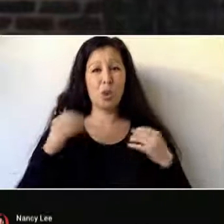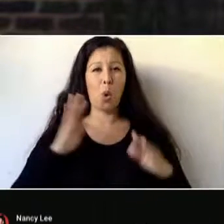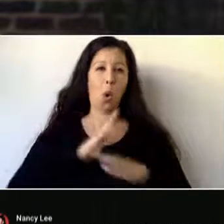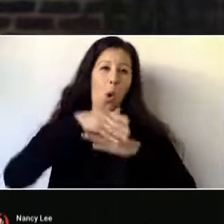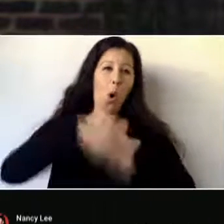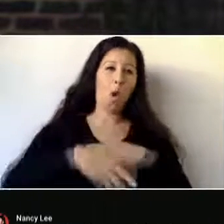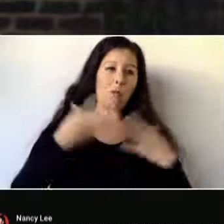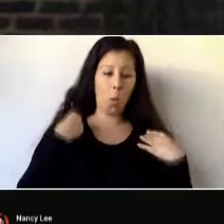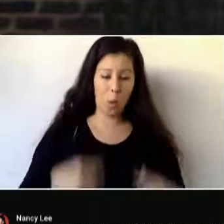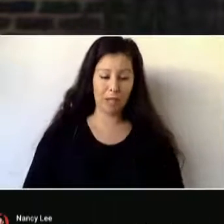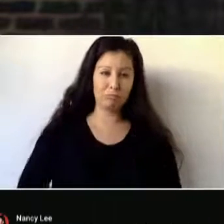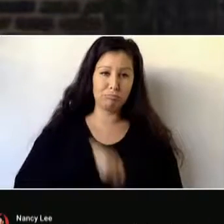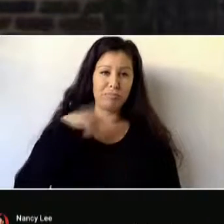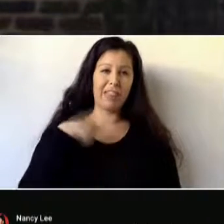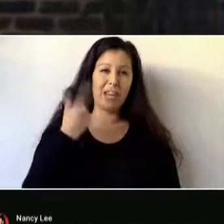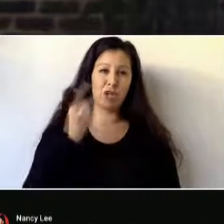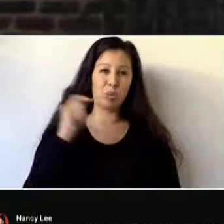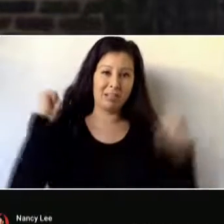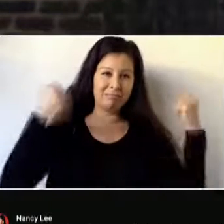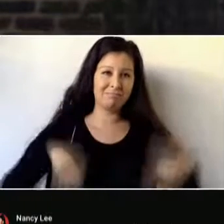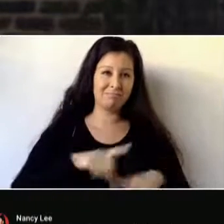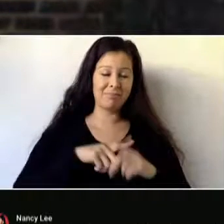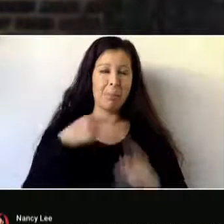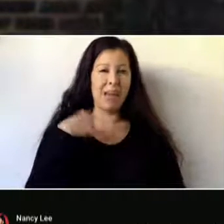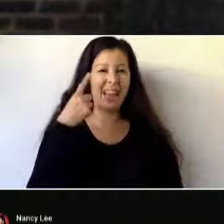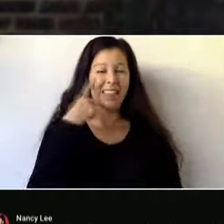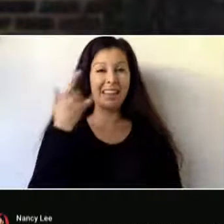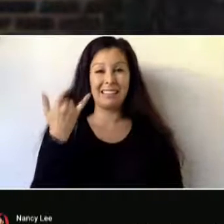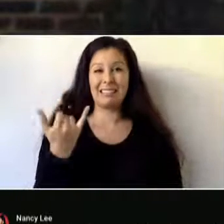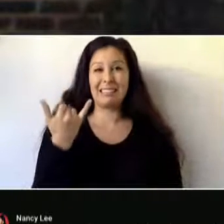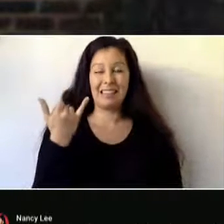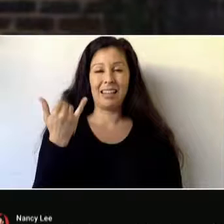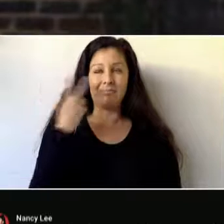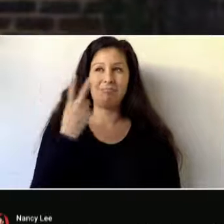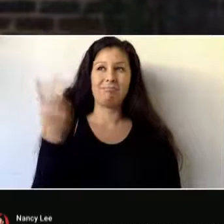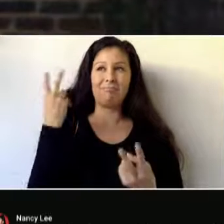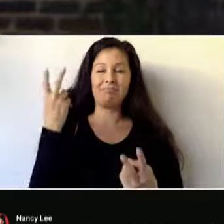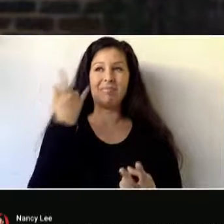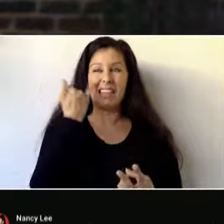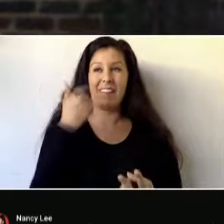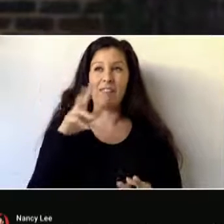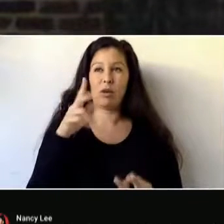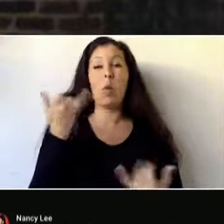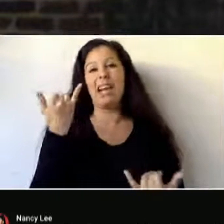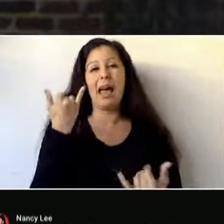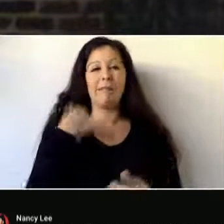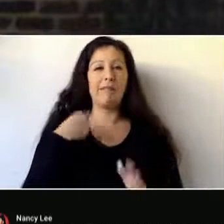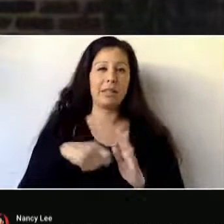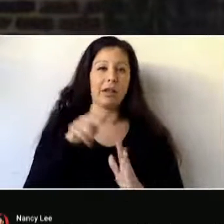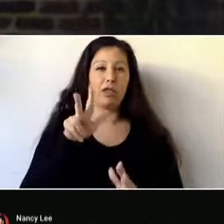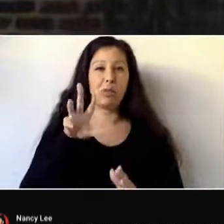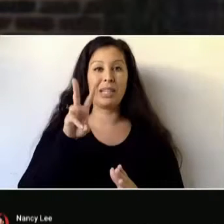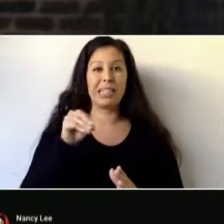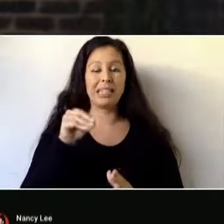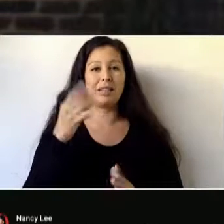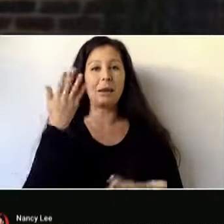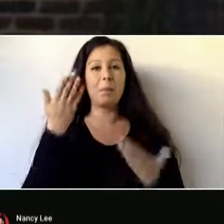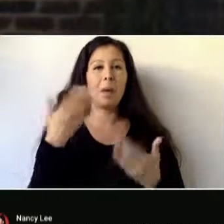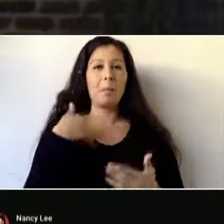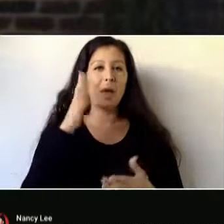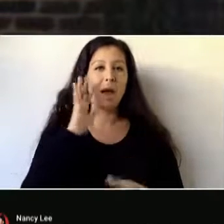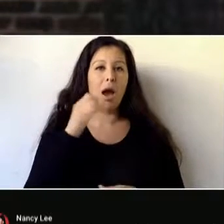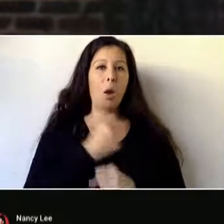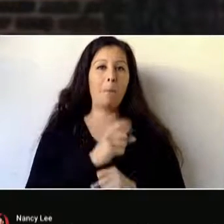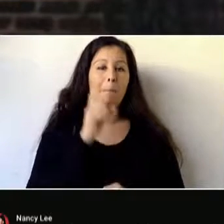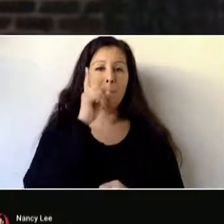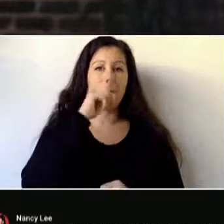wetsuit. But I think now, if I did a 360 thing, you know, like, I would maybe, like, create a